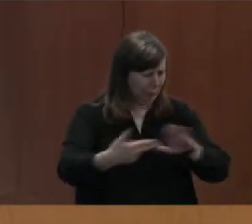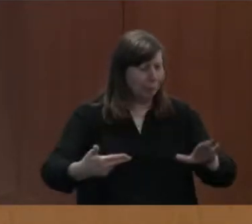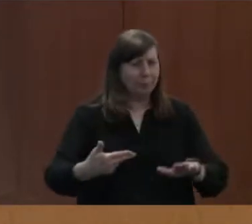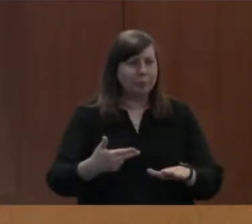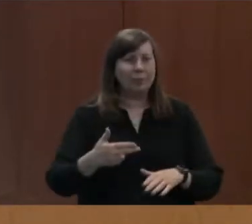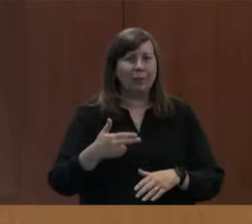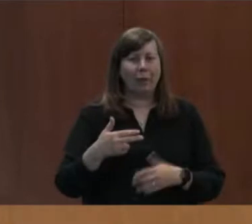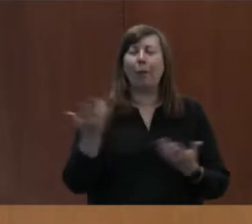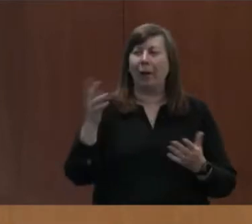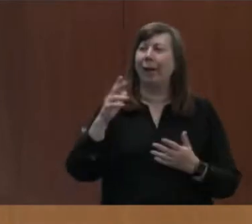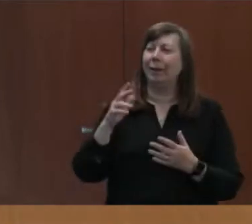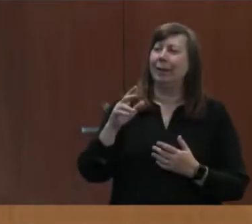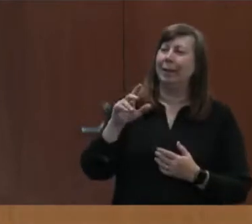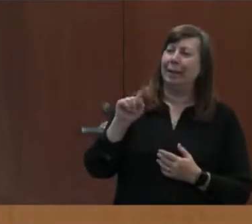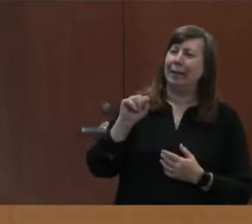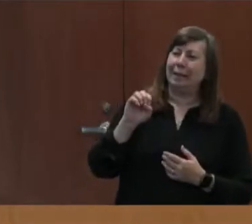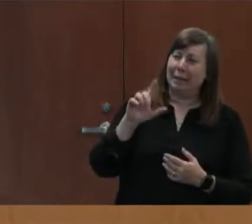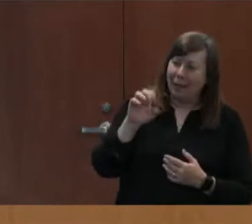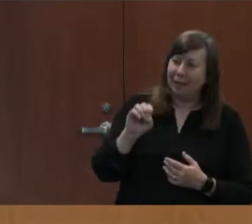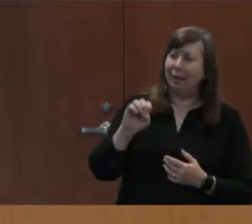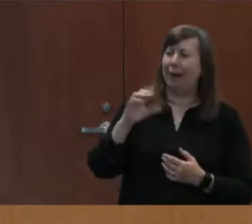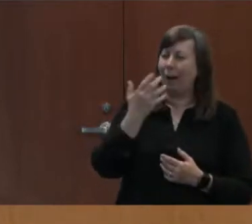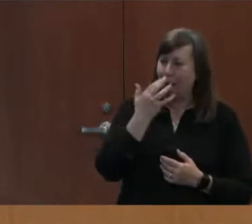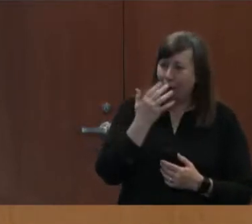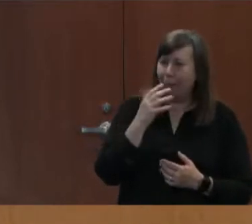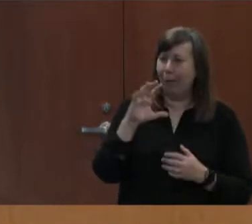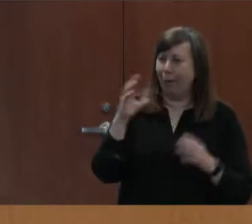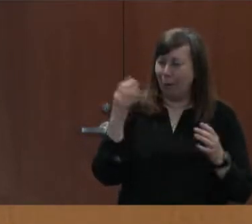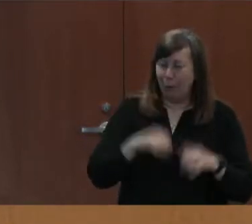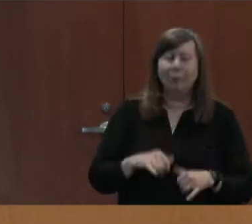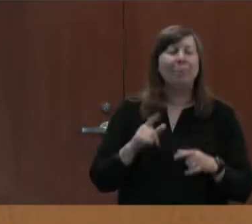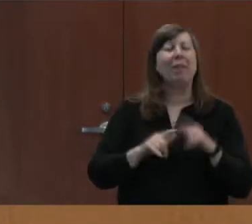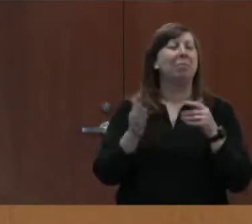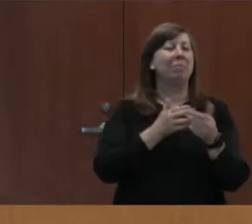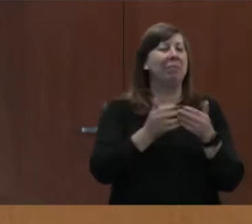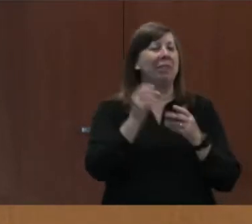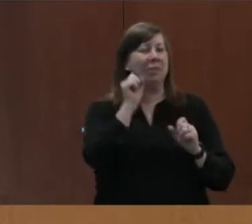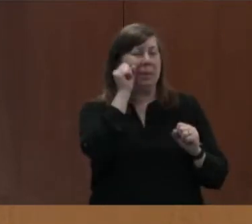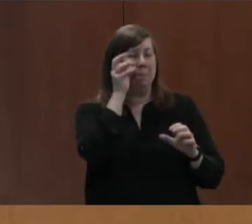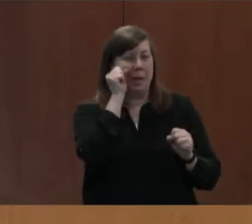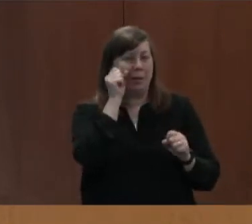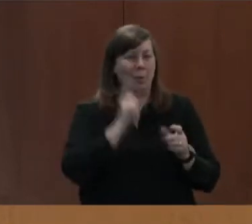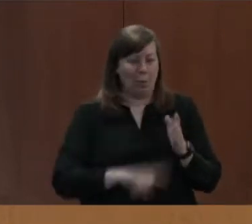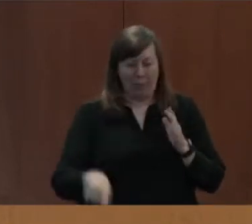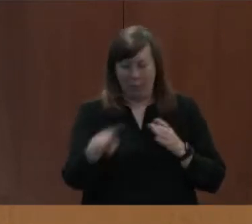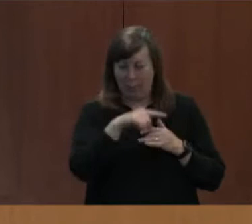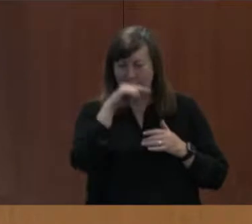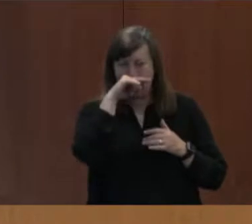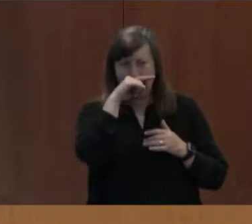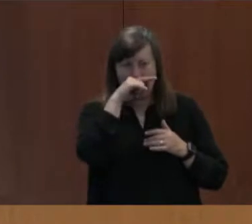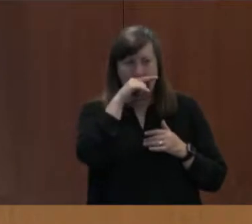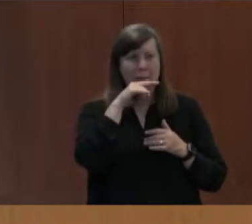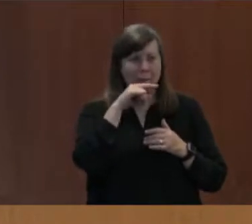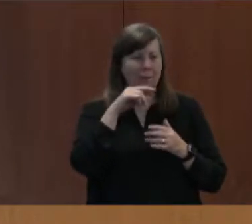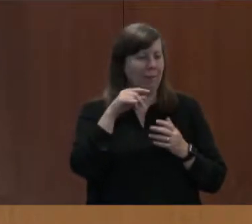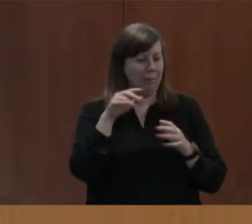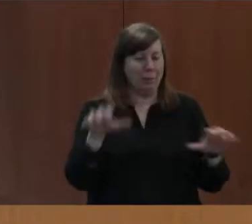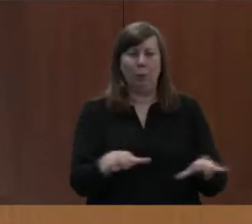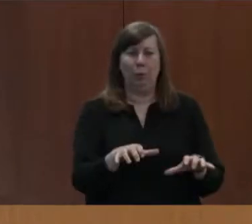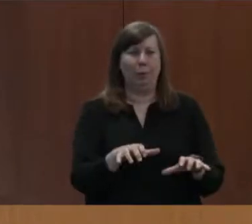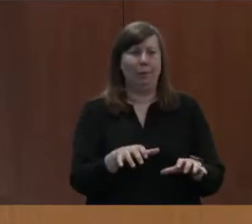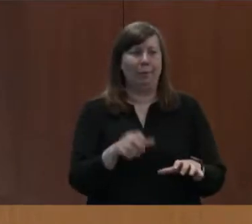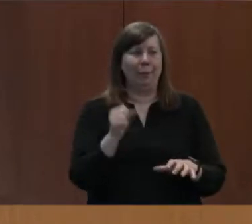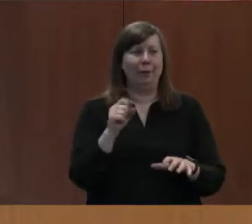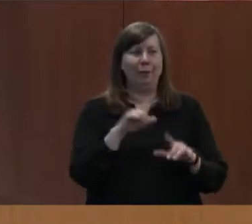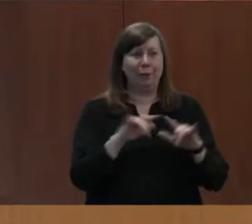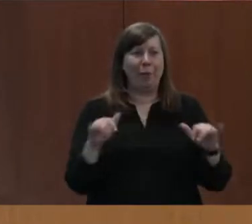Amazing. Okay, Technicolor coat, right, and so forth. And it was amazing what those kids, what those students do, and